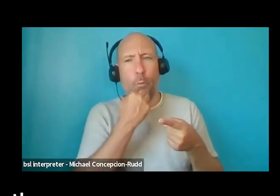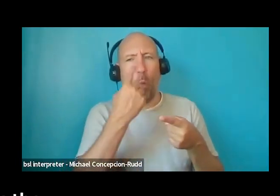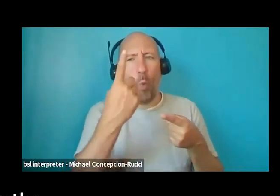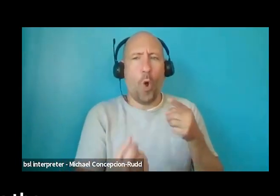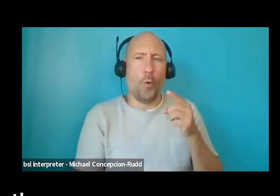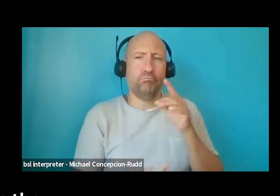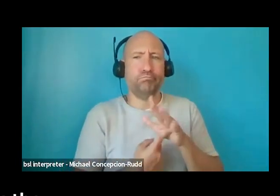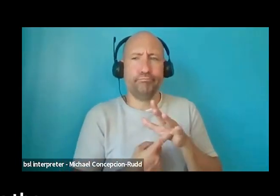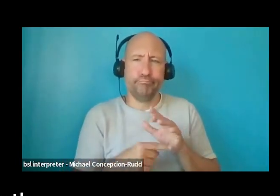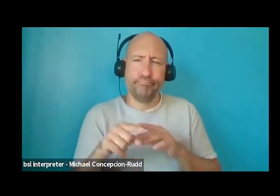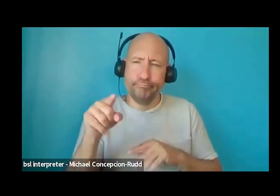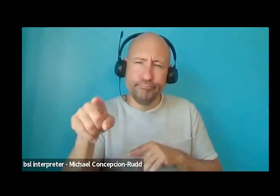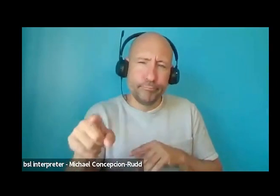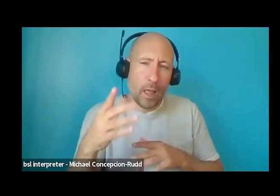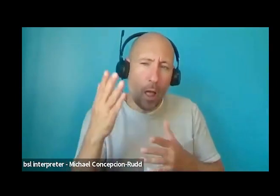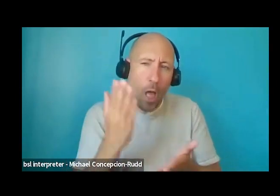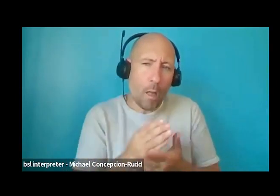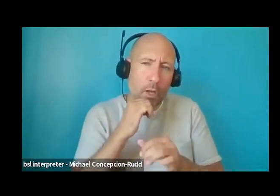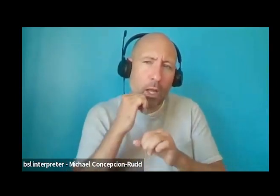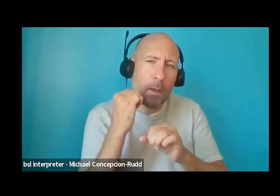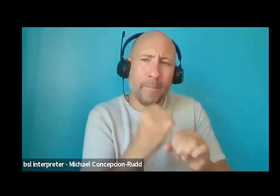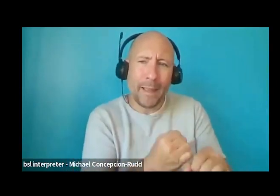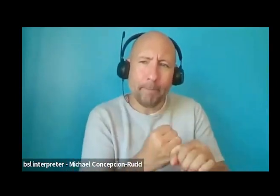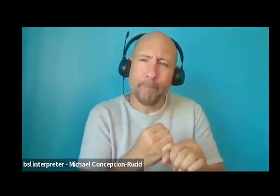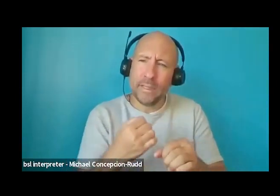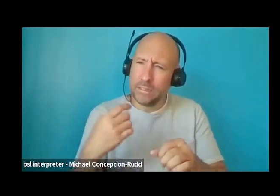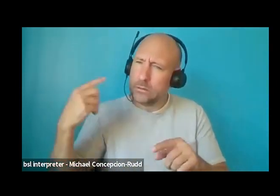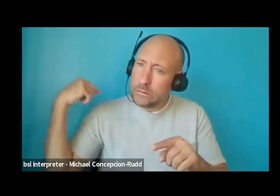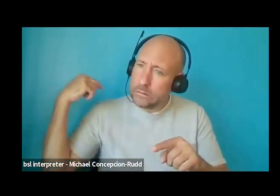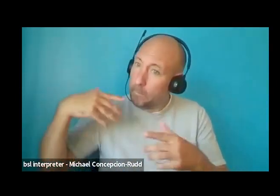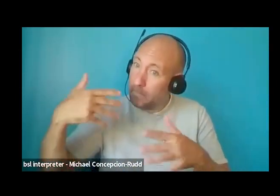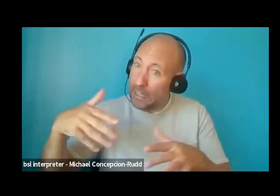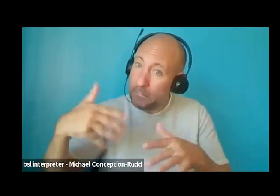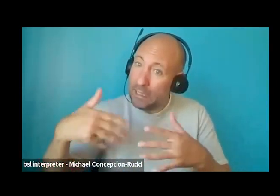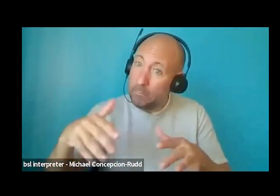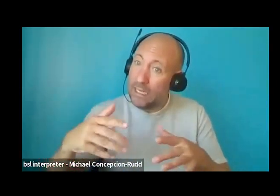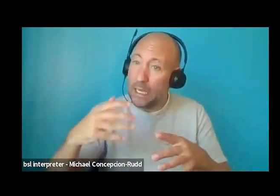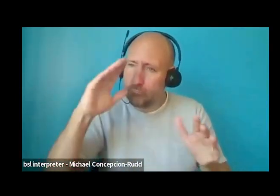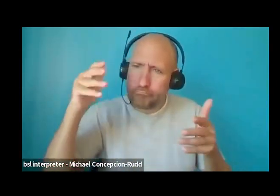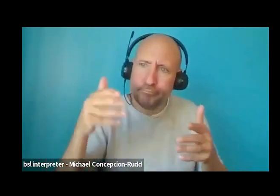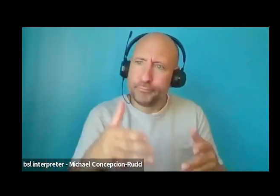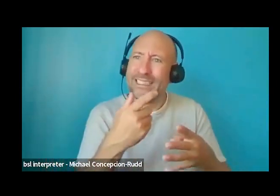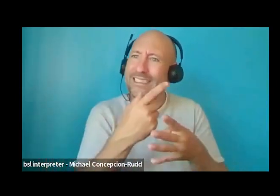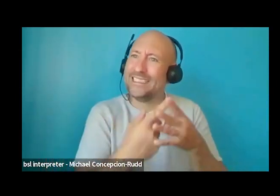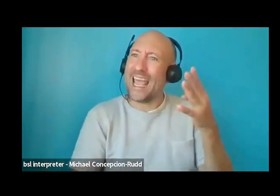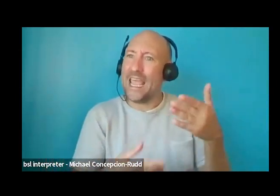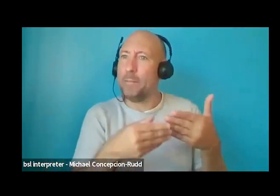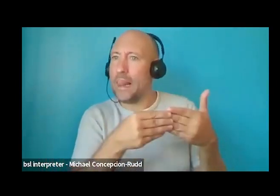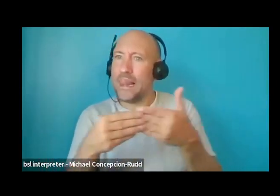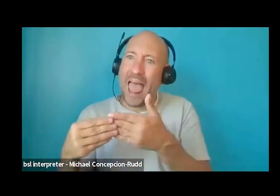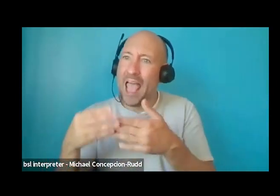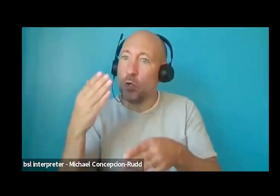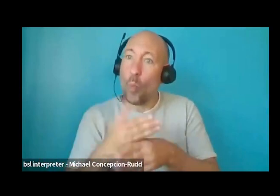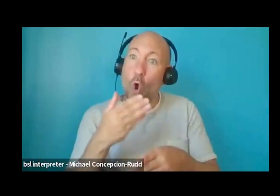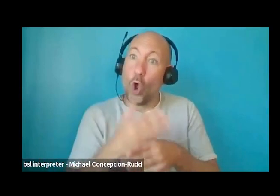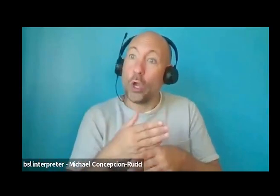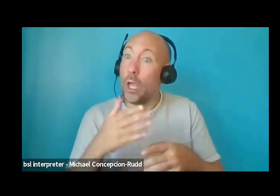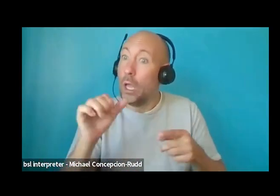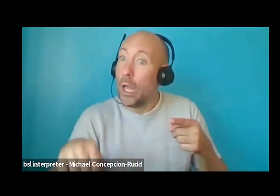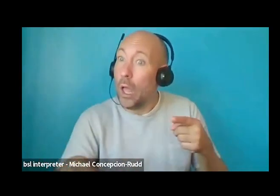record or commitment of the artist or company making inclusive or disabled-led work, and that's up to 40